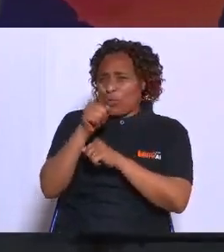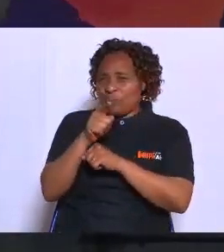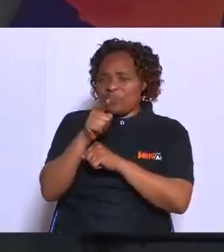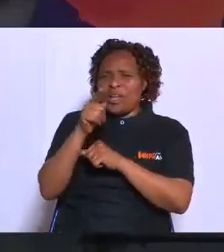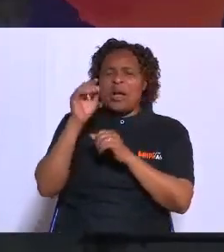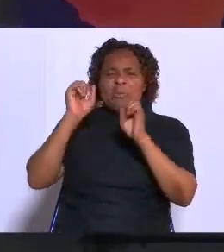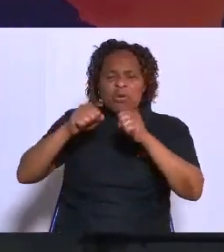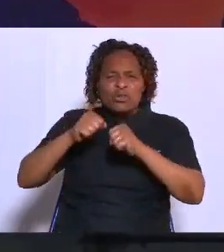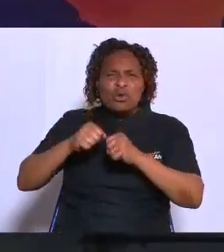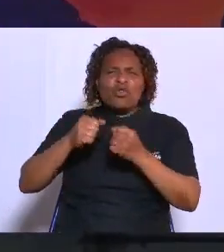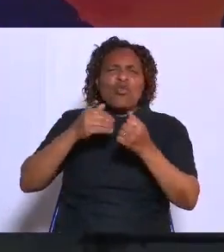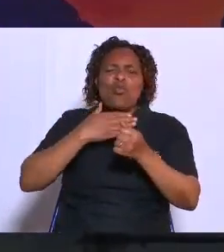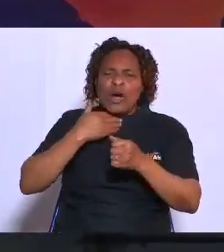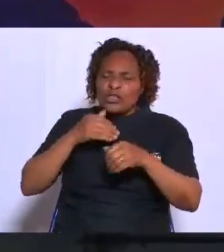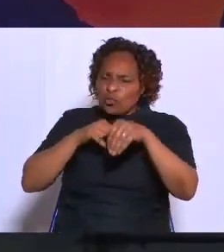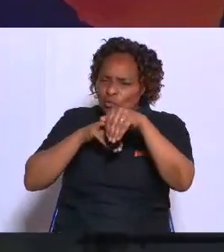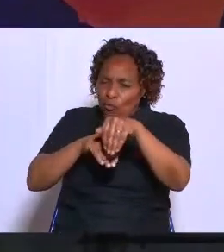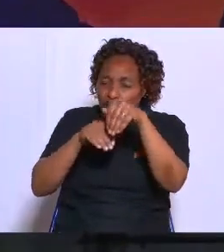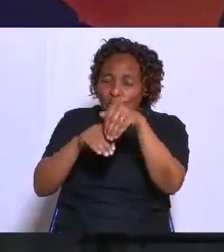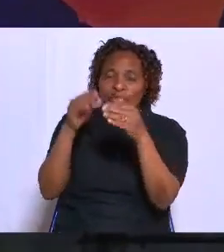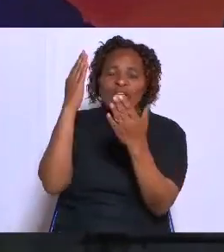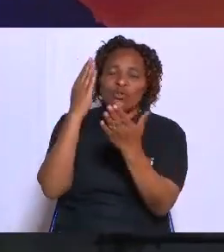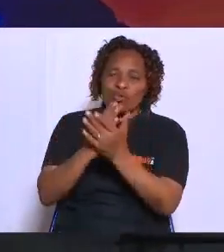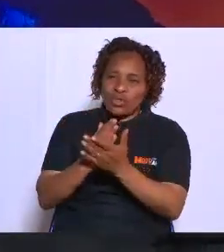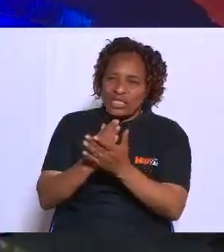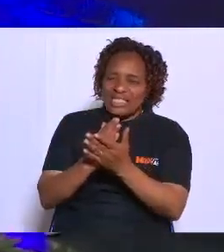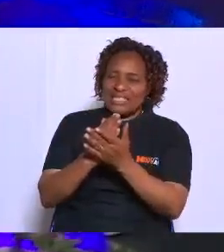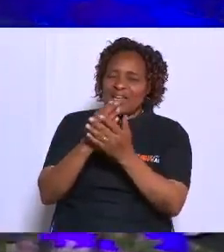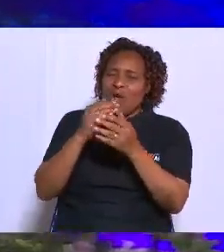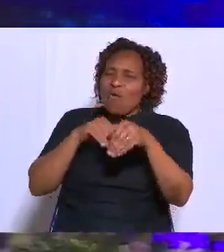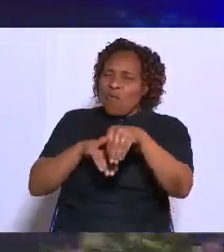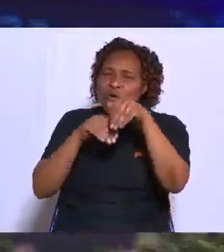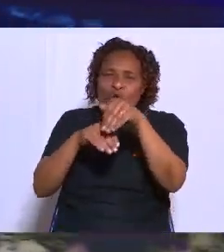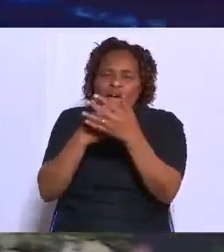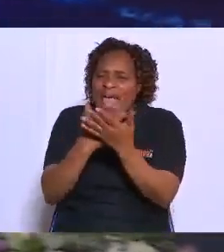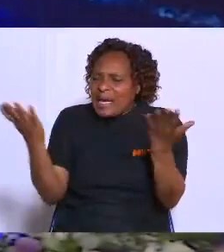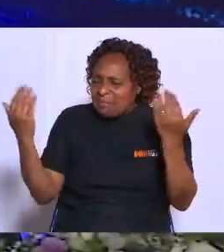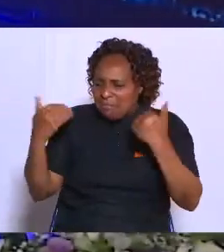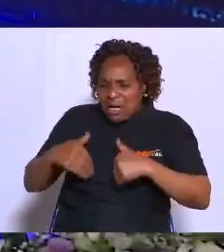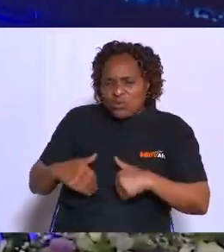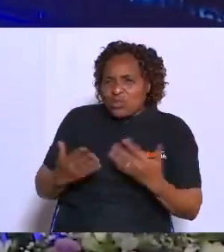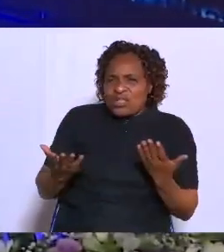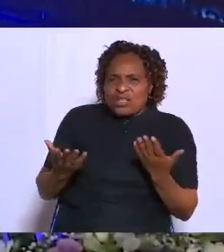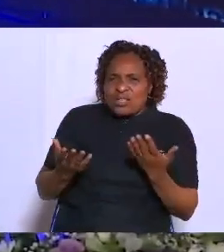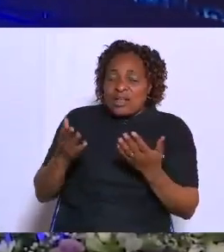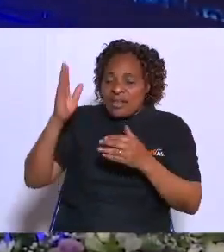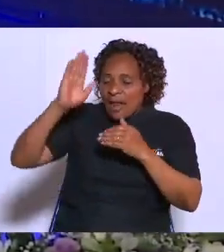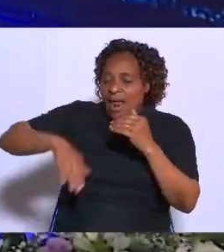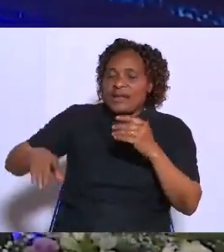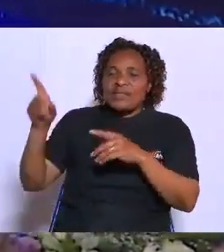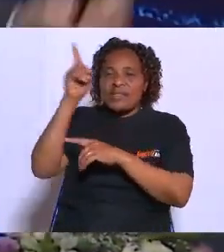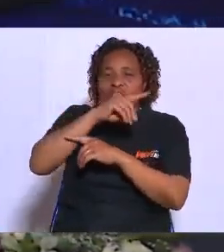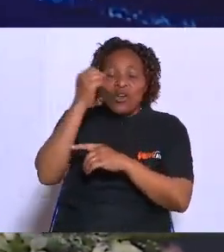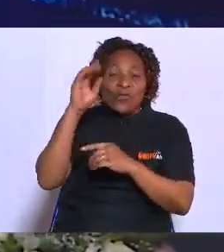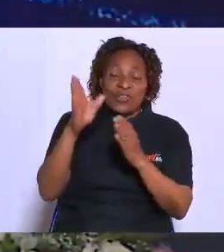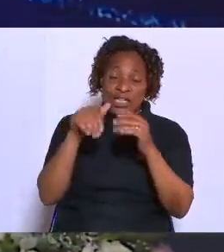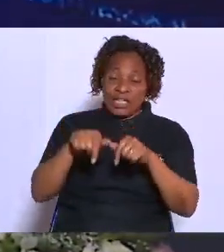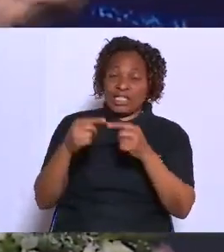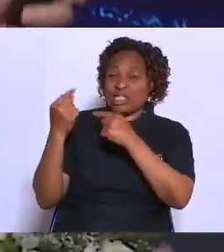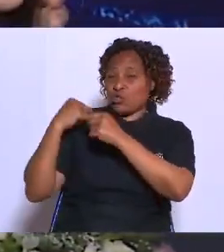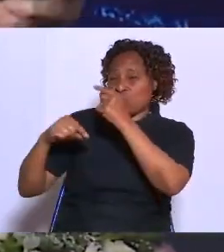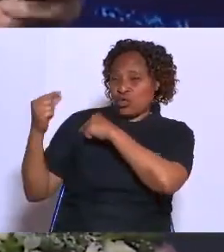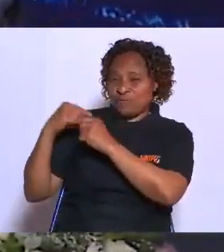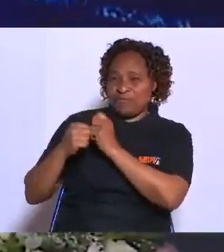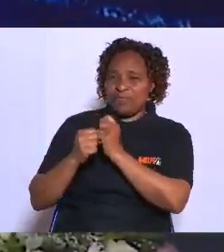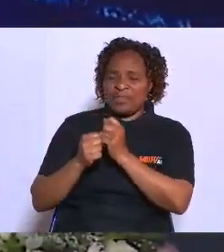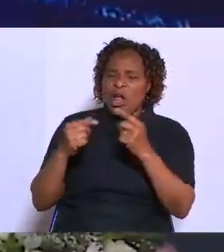sense that you want to follow truth and follow it at any cost in the last days of Earth's history there will